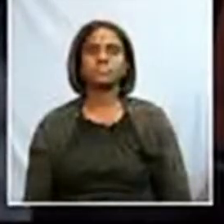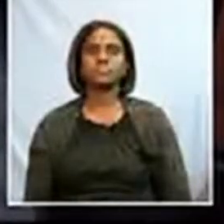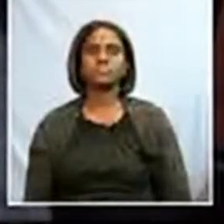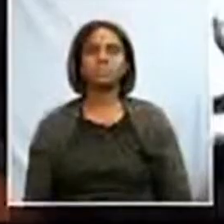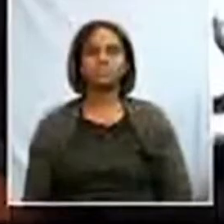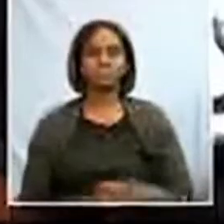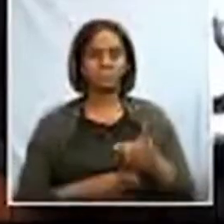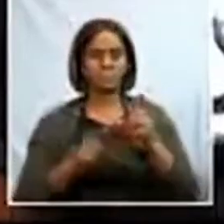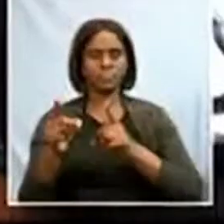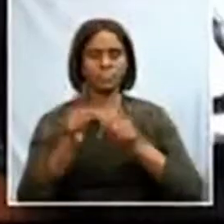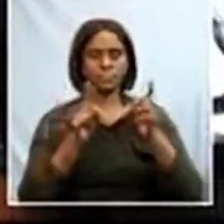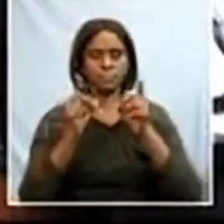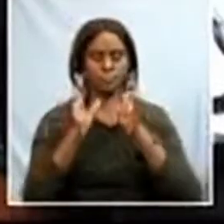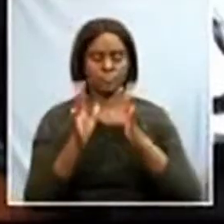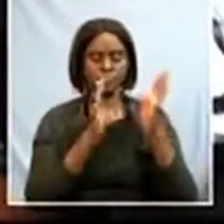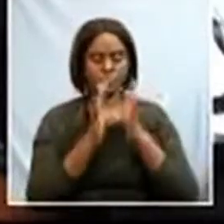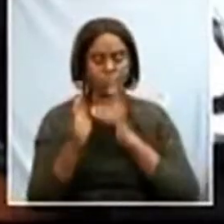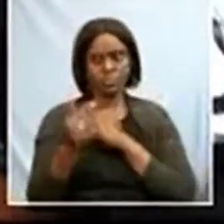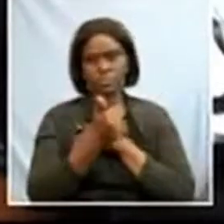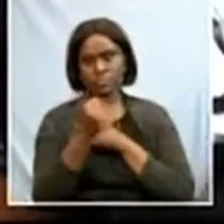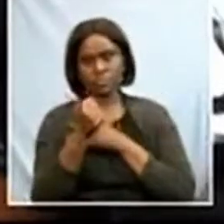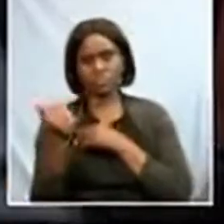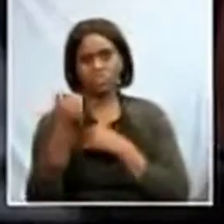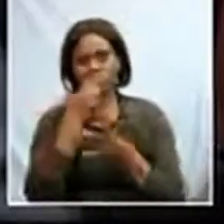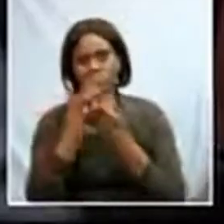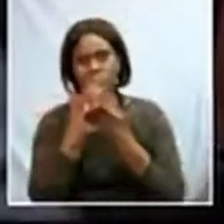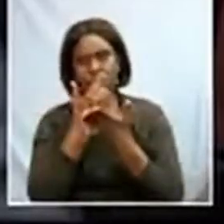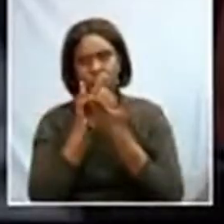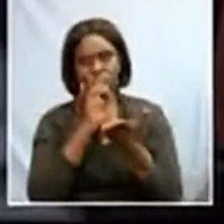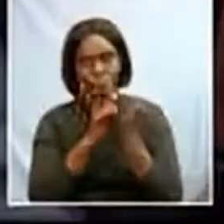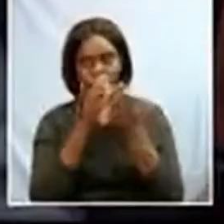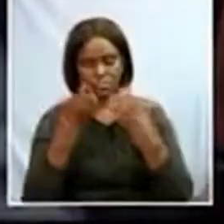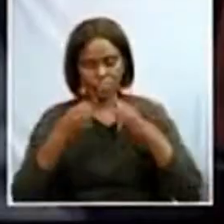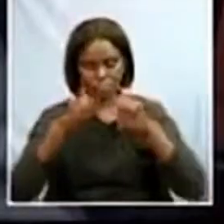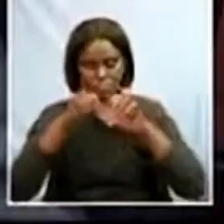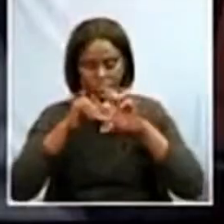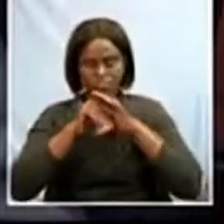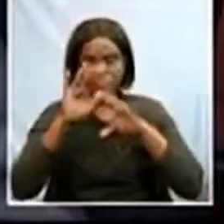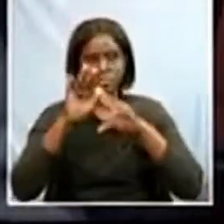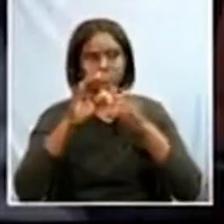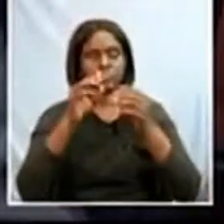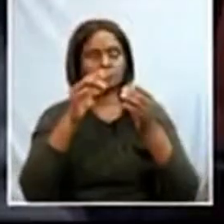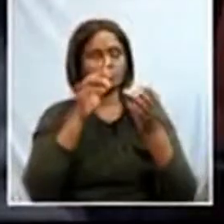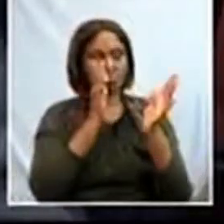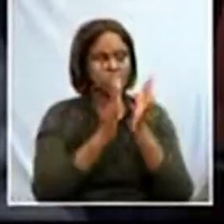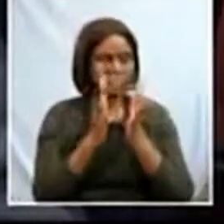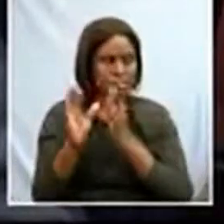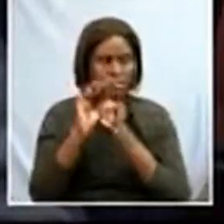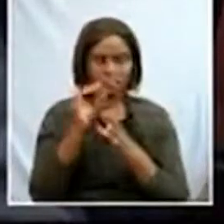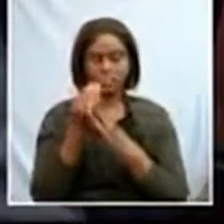Director of Planning? Chair, any evidence, even in the addendum or here,